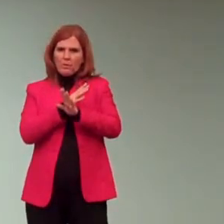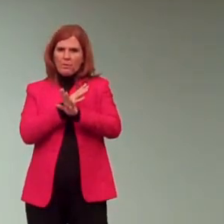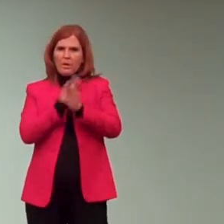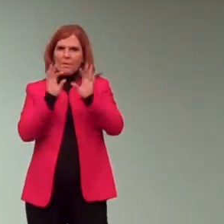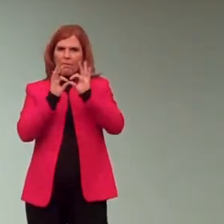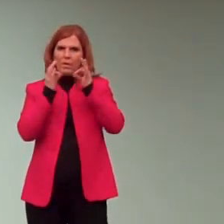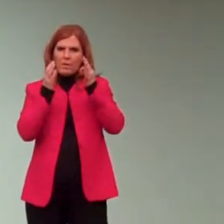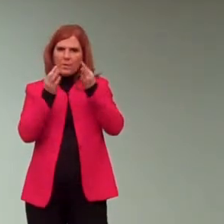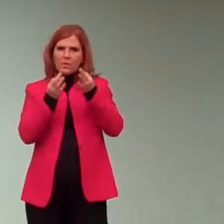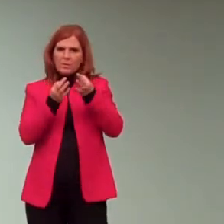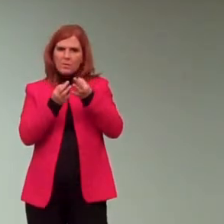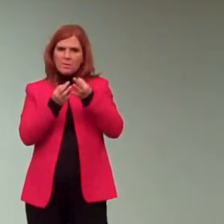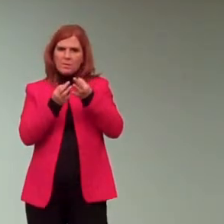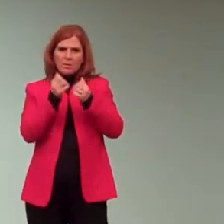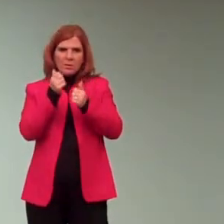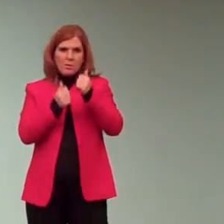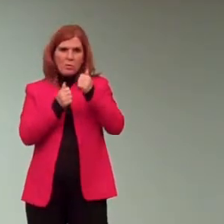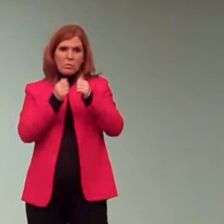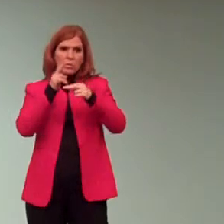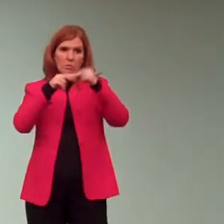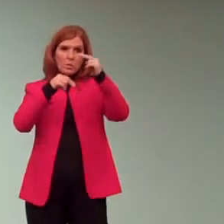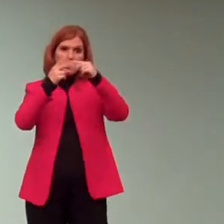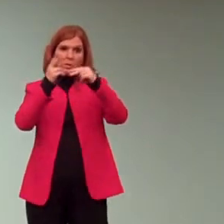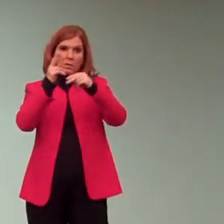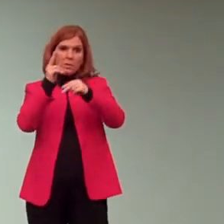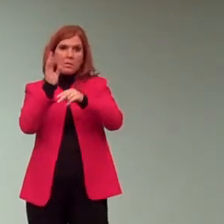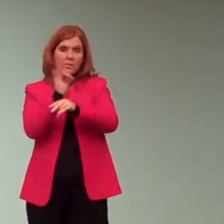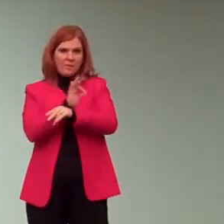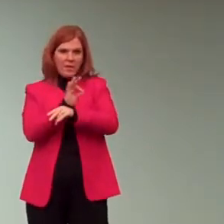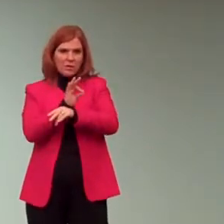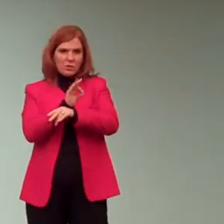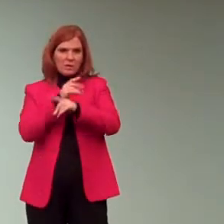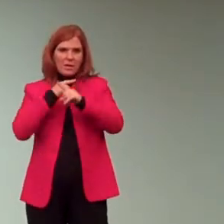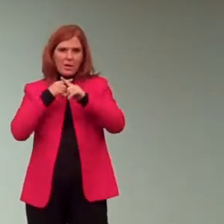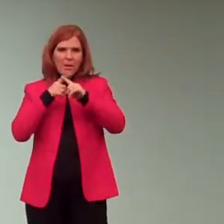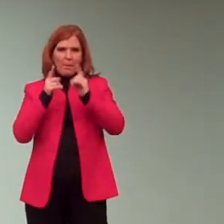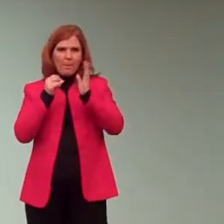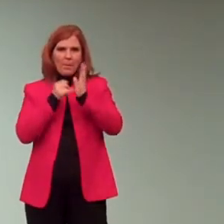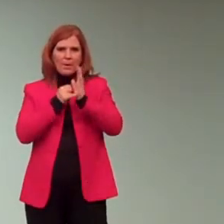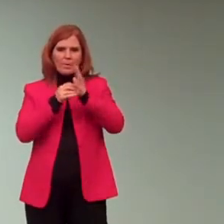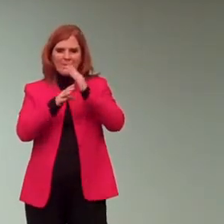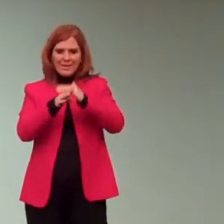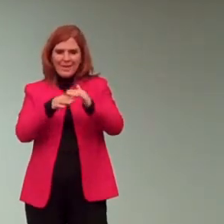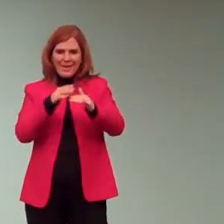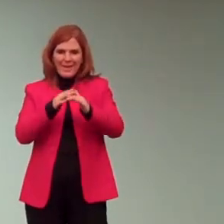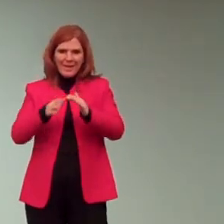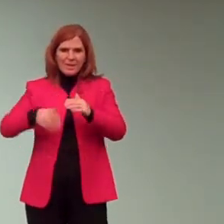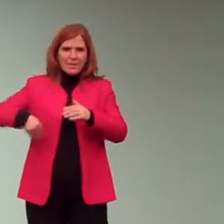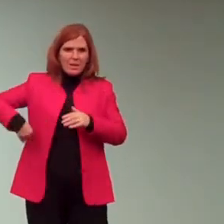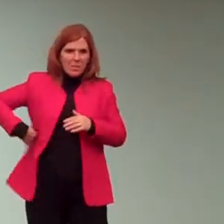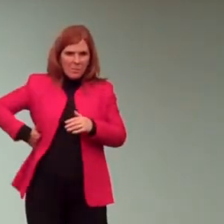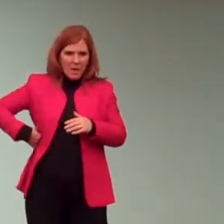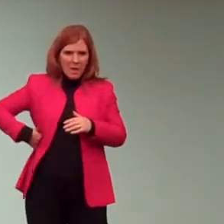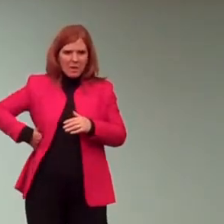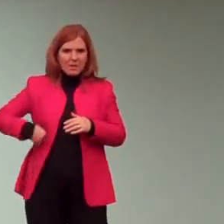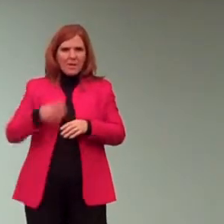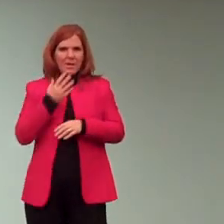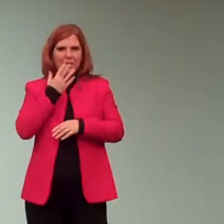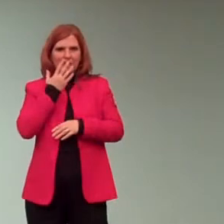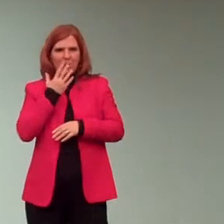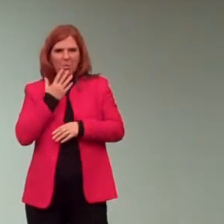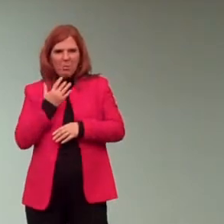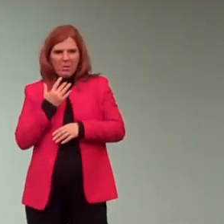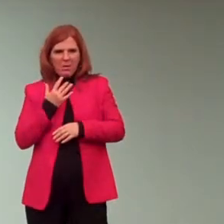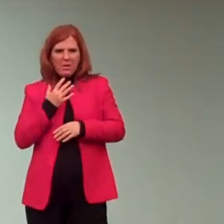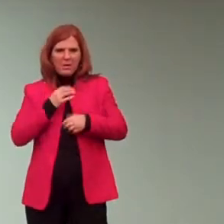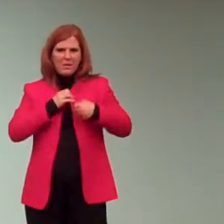Anglo-Saxon families which built the factories. But it was the hands and the backs, the blood and the